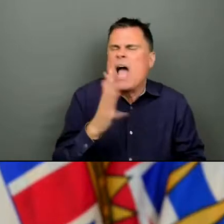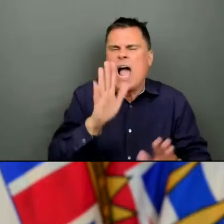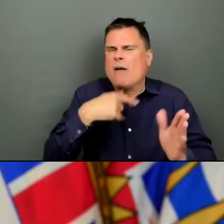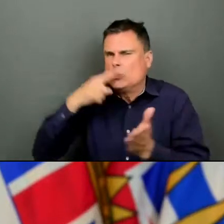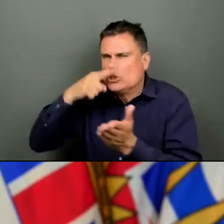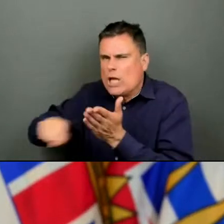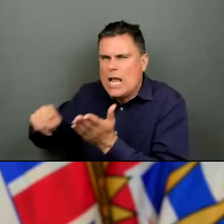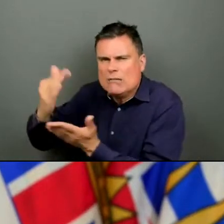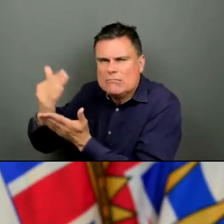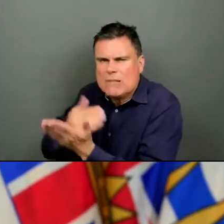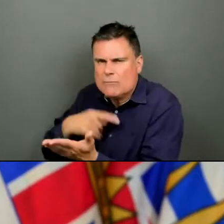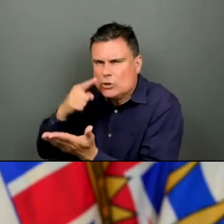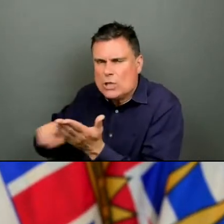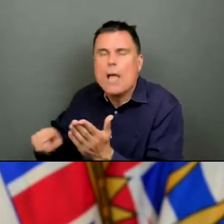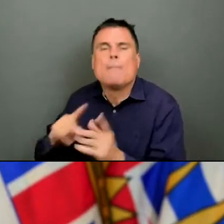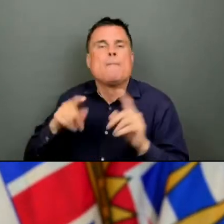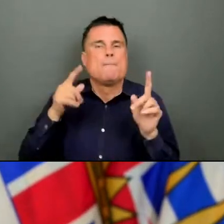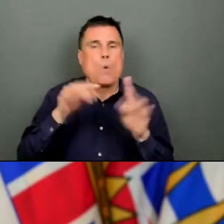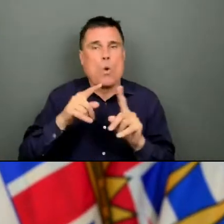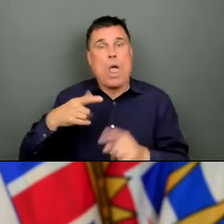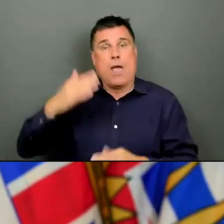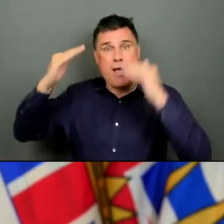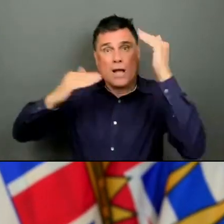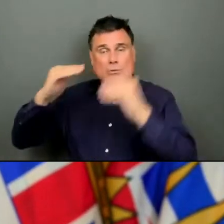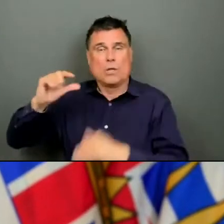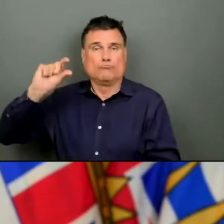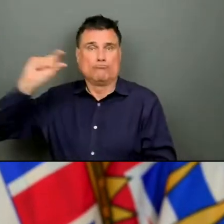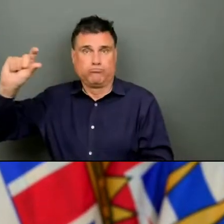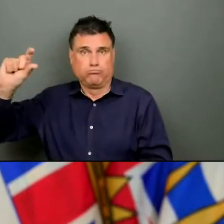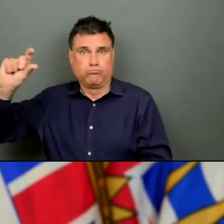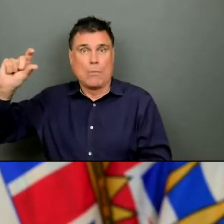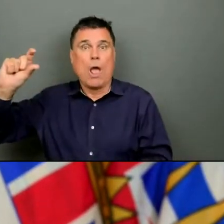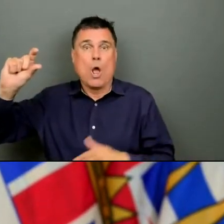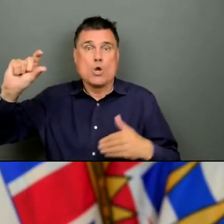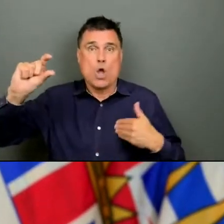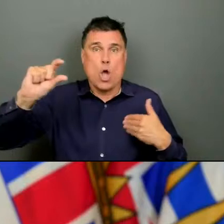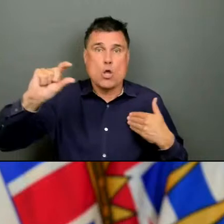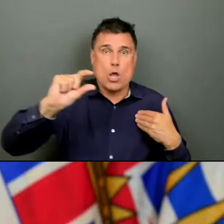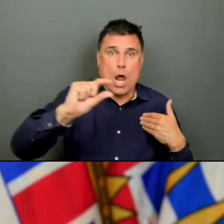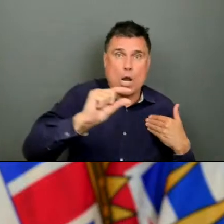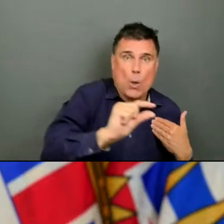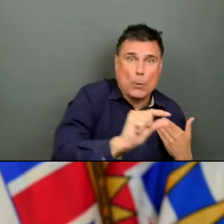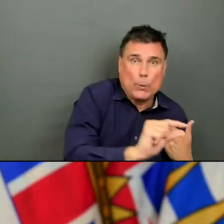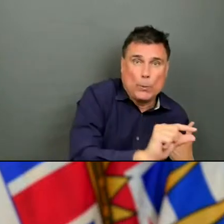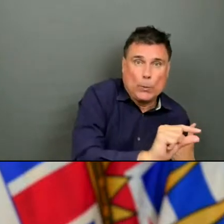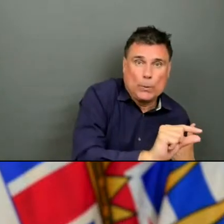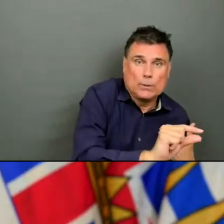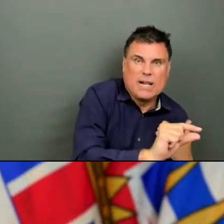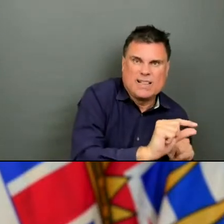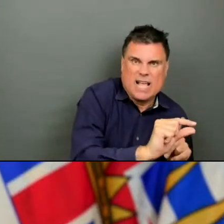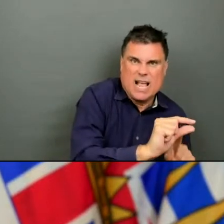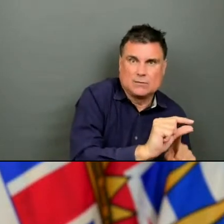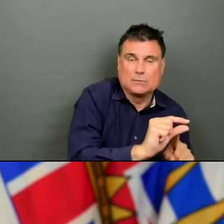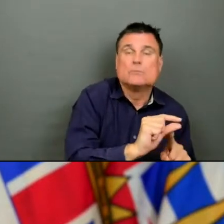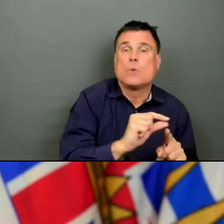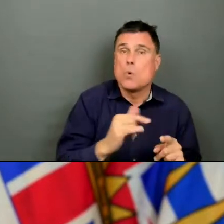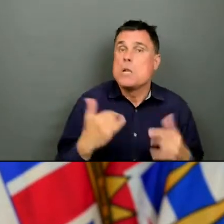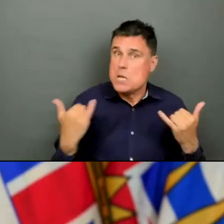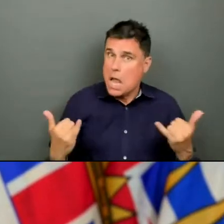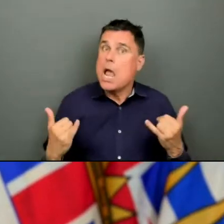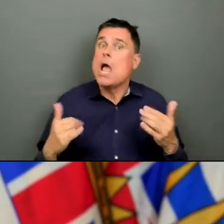anyway, smaller amounts in younger age groups. They've started the studies in those younger age groups.